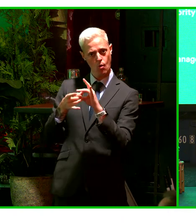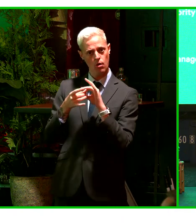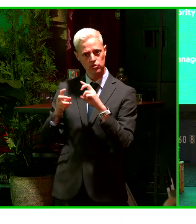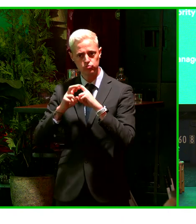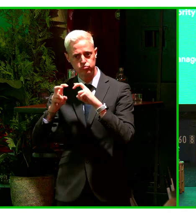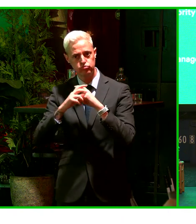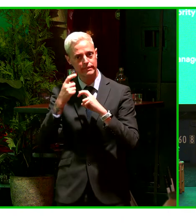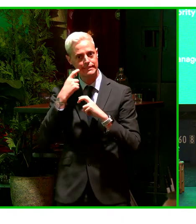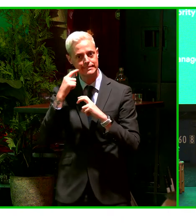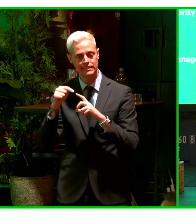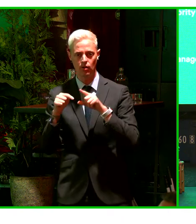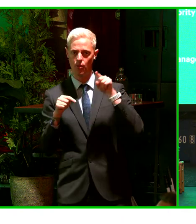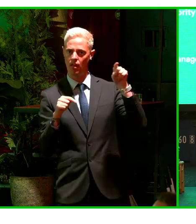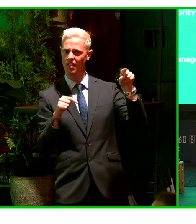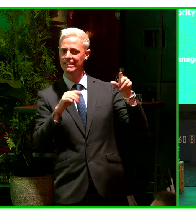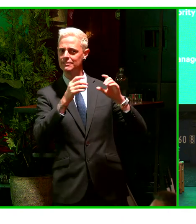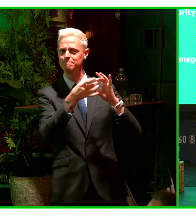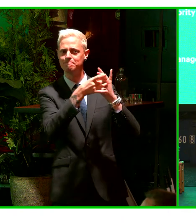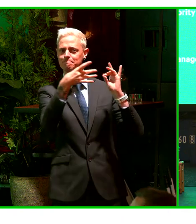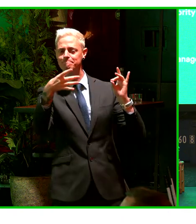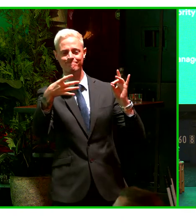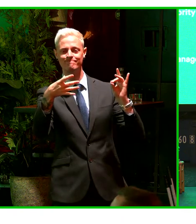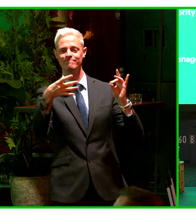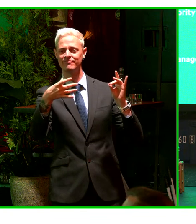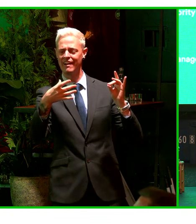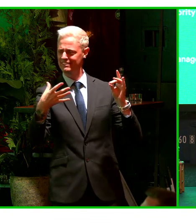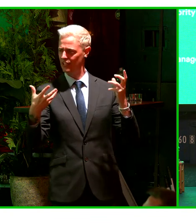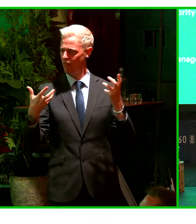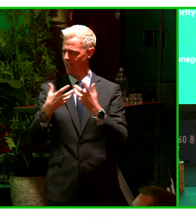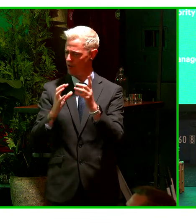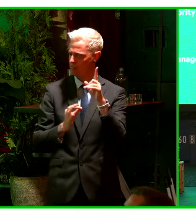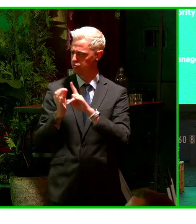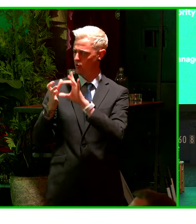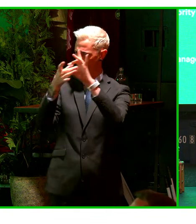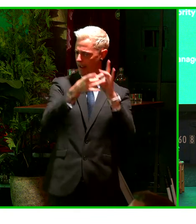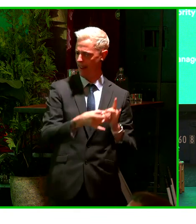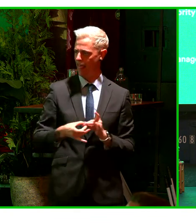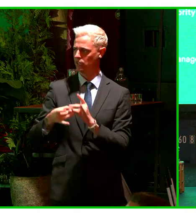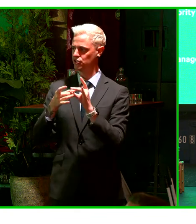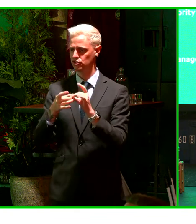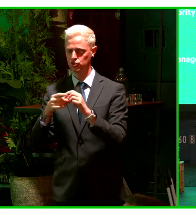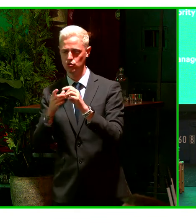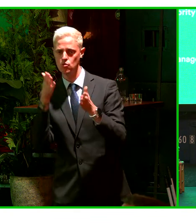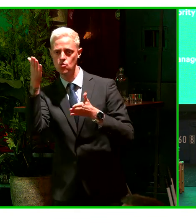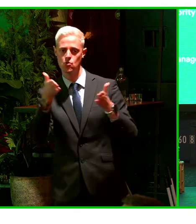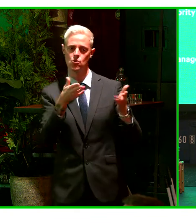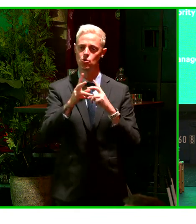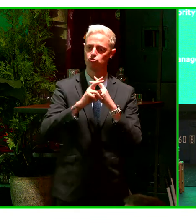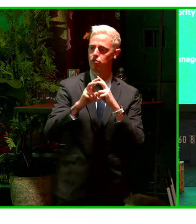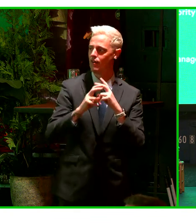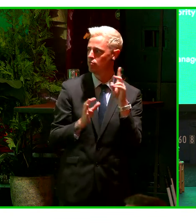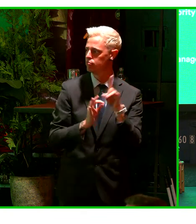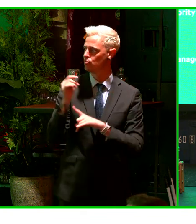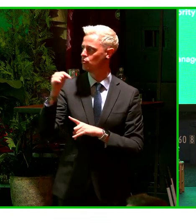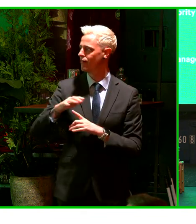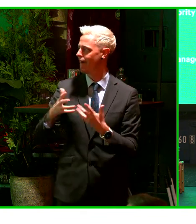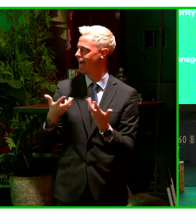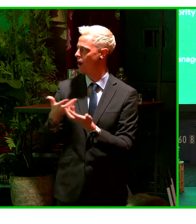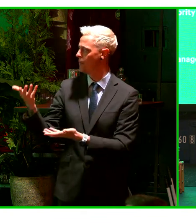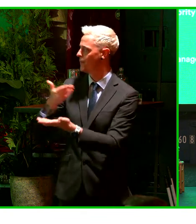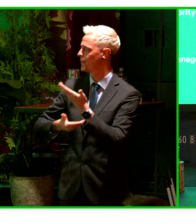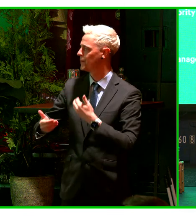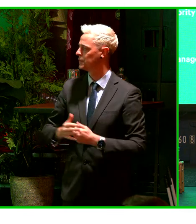can we be doing? What can we all be doing to connect and find new ways of helping people travel throughout our great